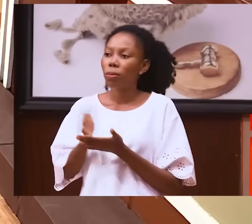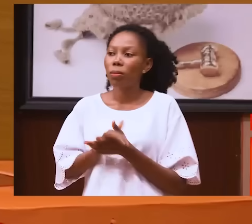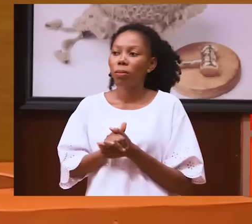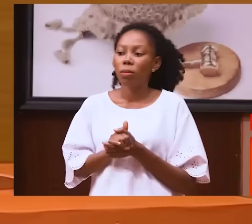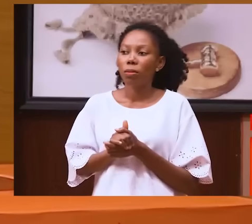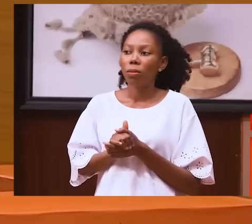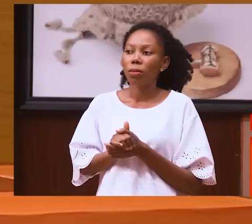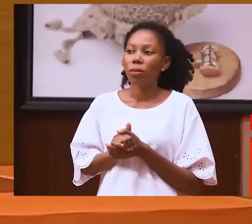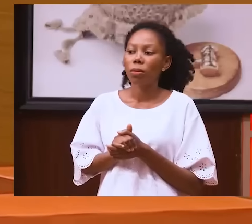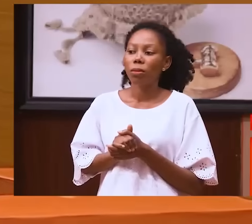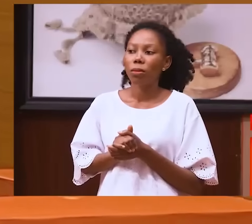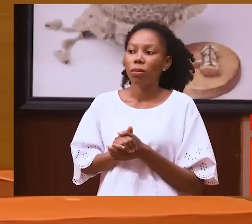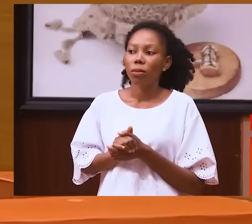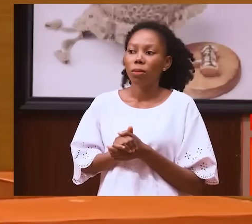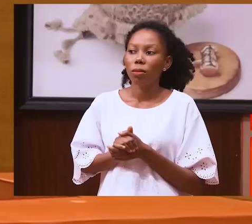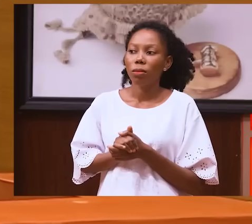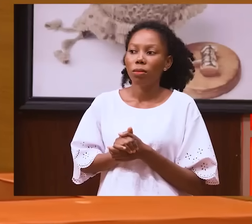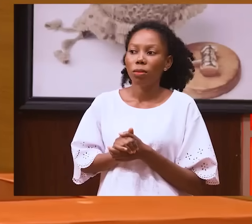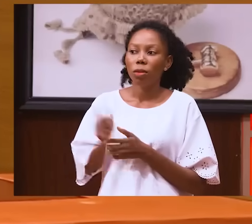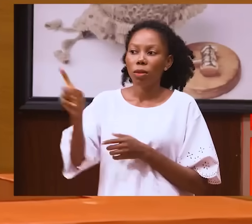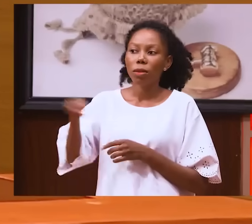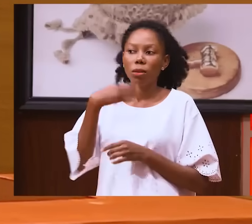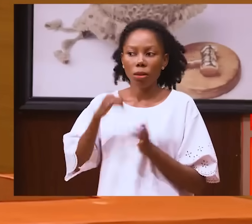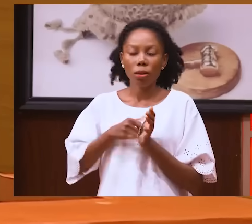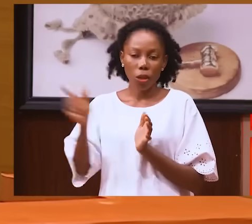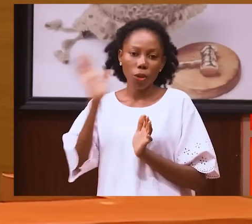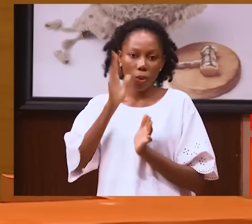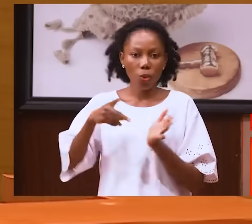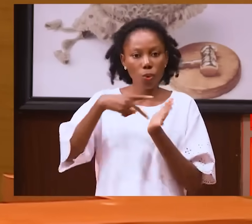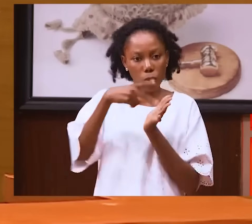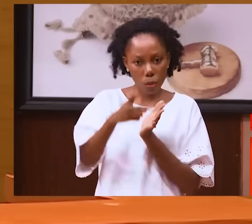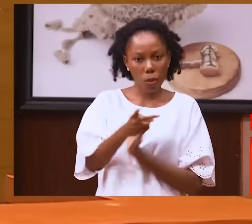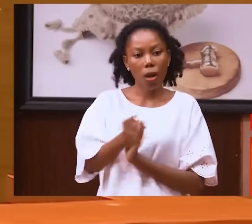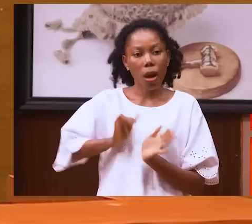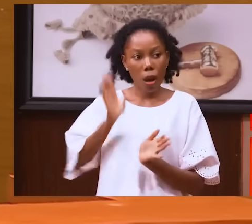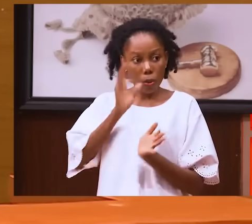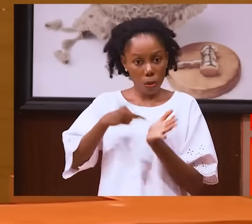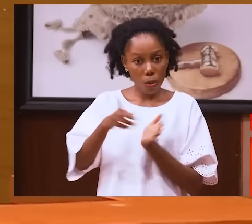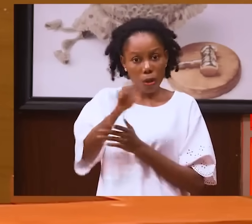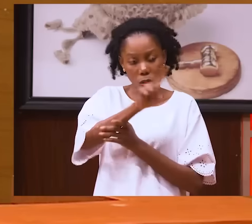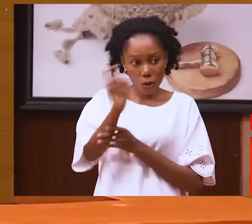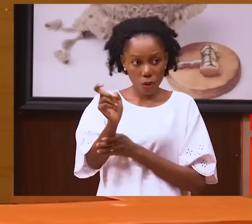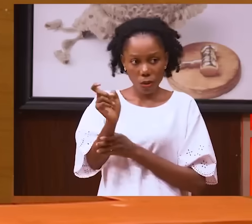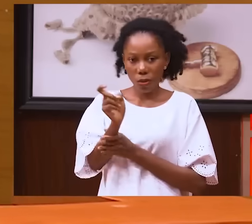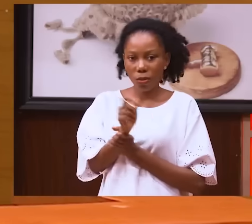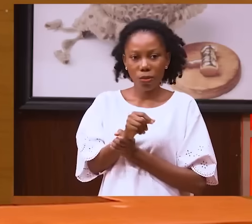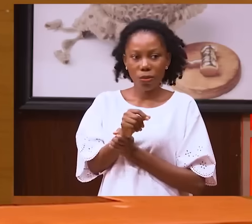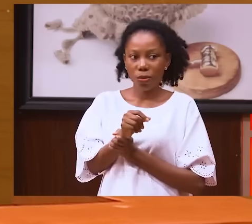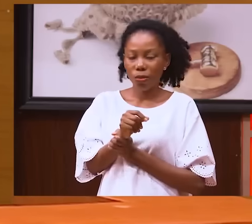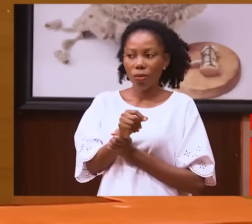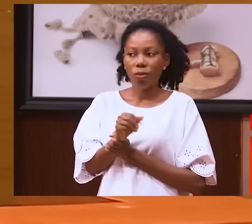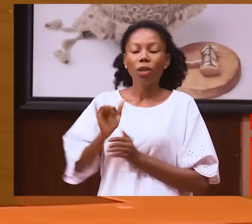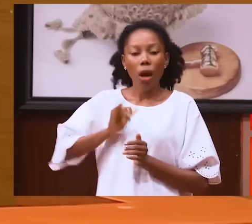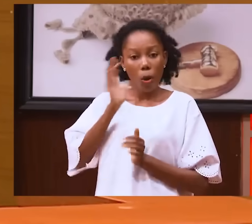no problem. I'll speak with the landlord. No problem about that. I will deposit 100,000 today. Then next week. Speak out. I can't hear you.